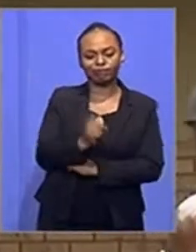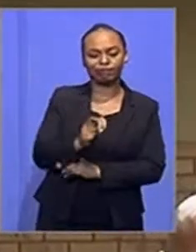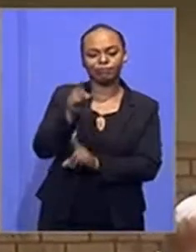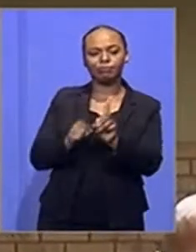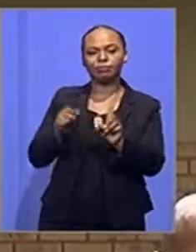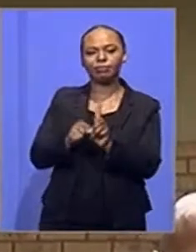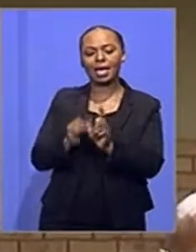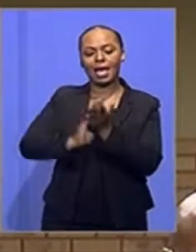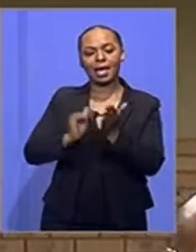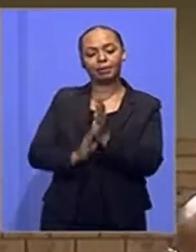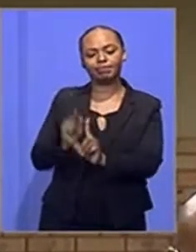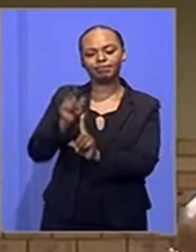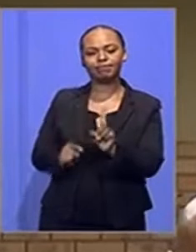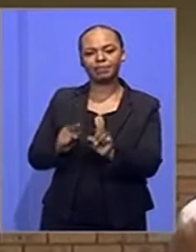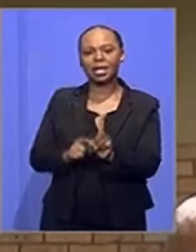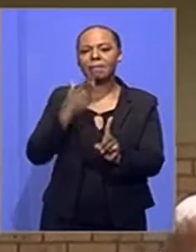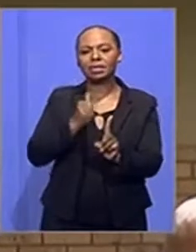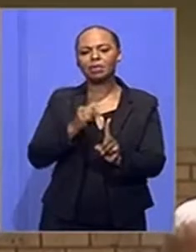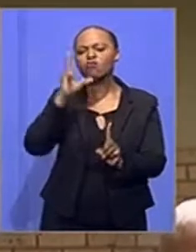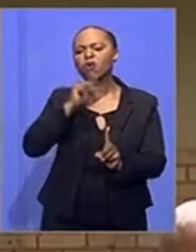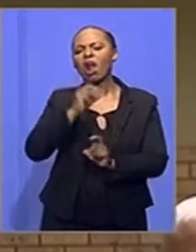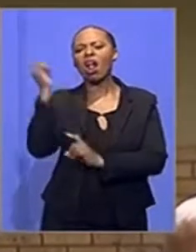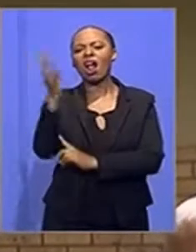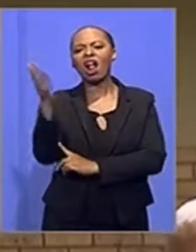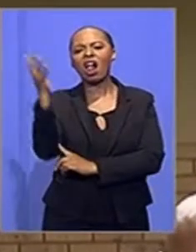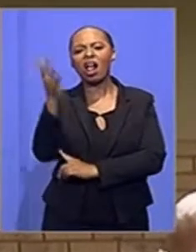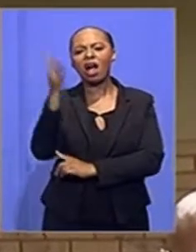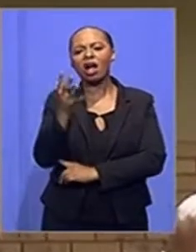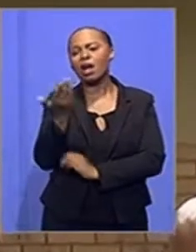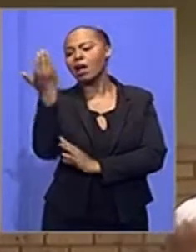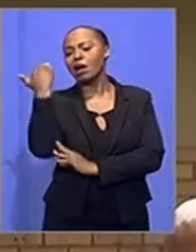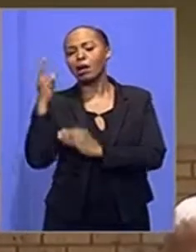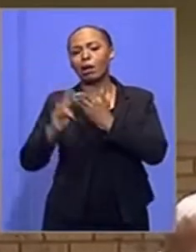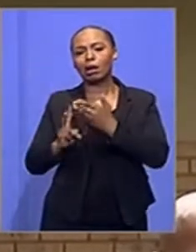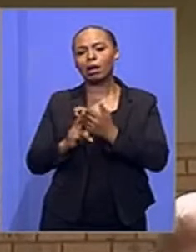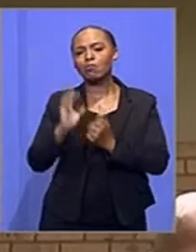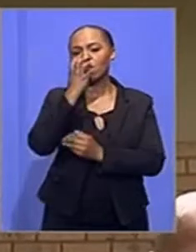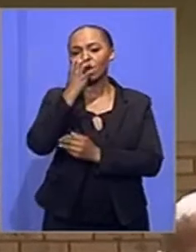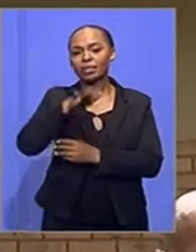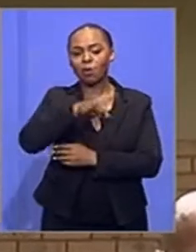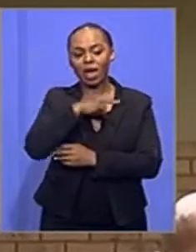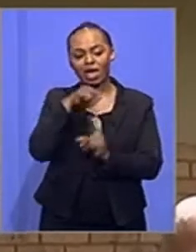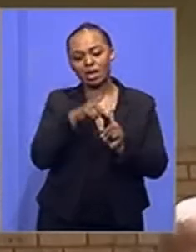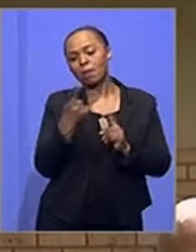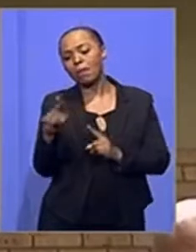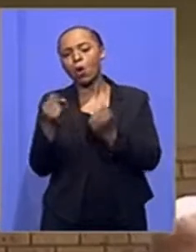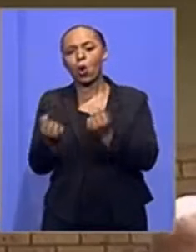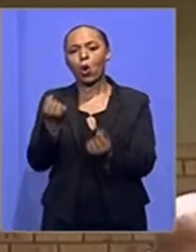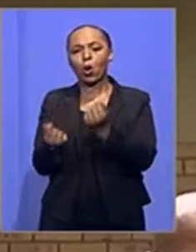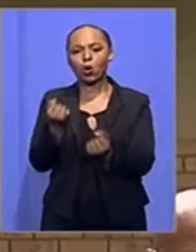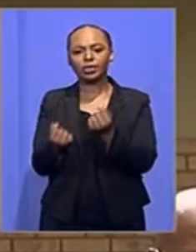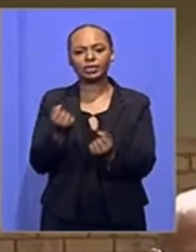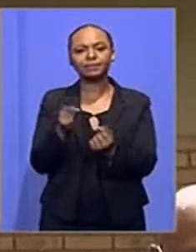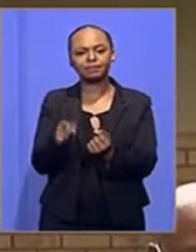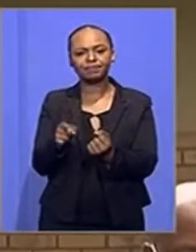Ace Magashule, to retract the statement made in Bloemfontein after his appearance in court while addressing